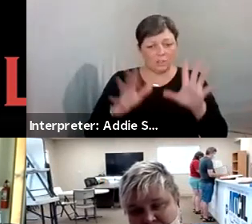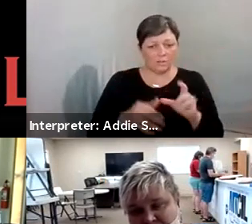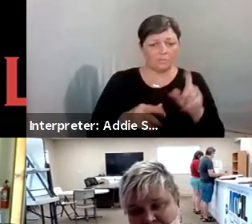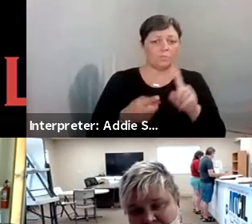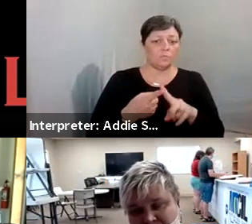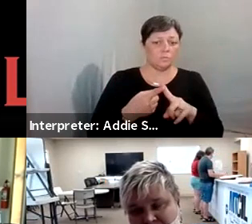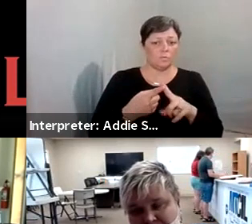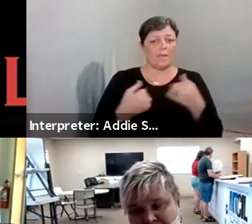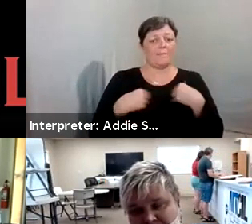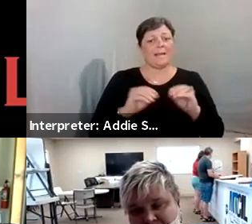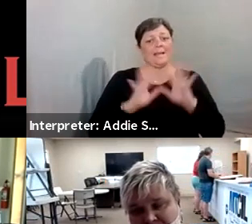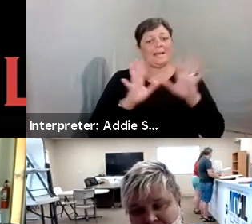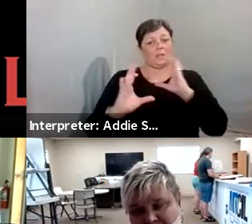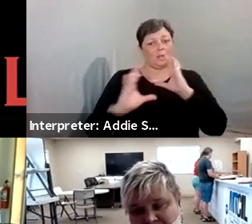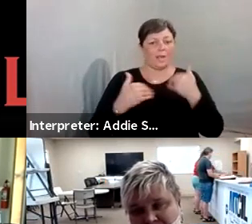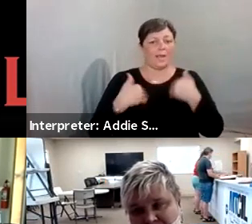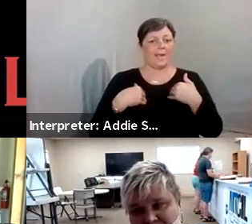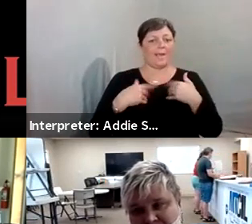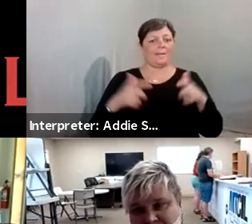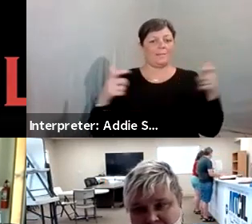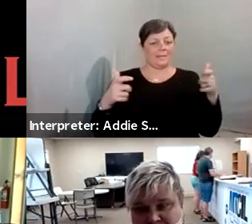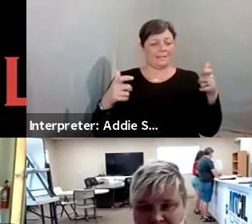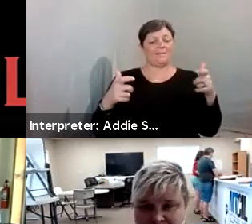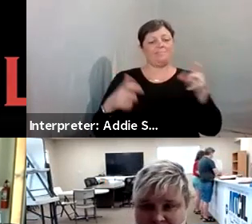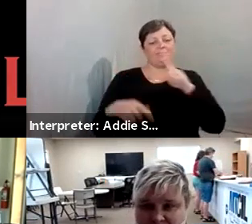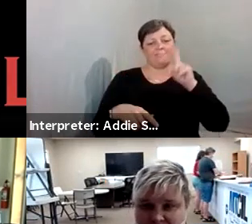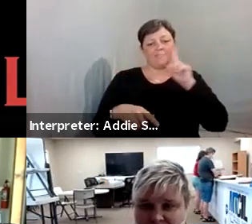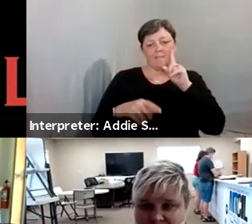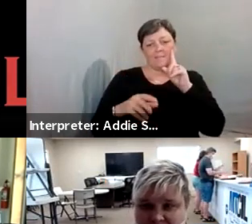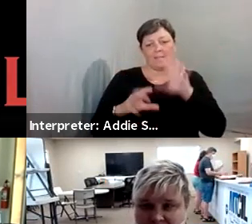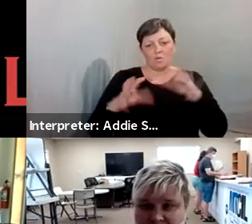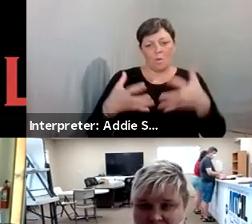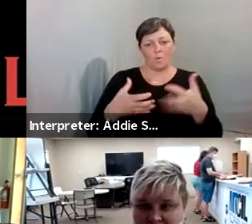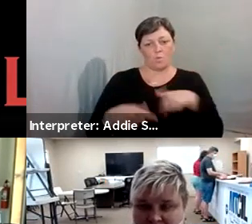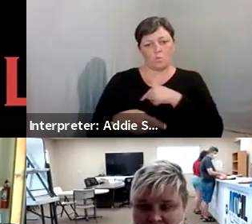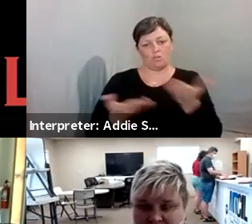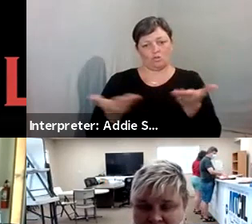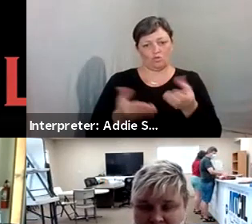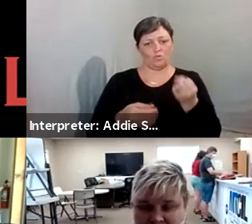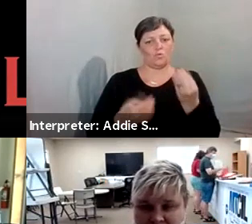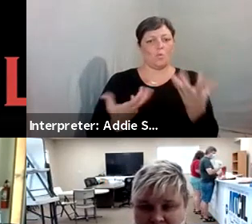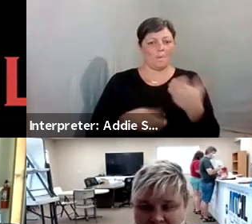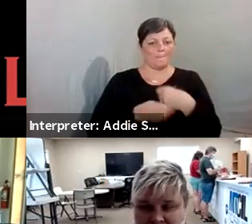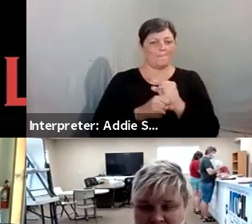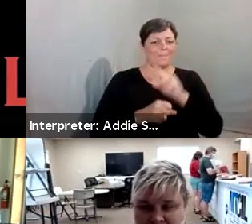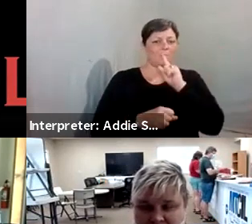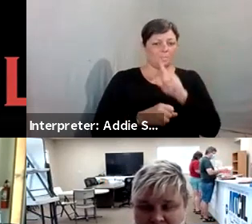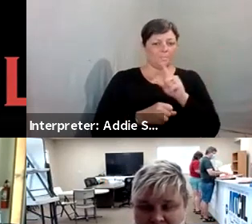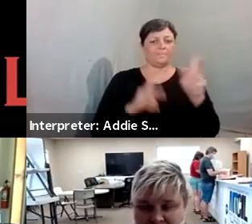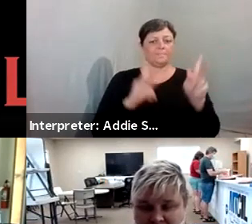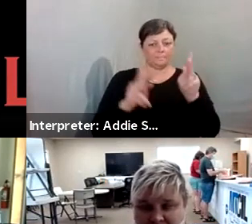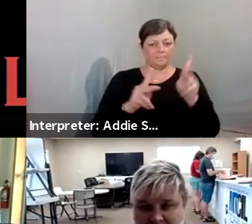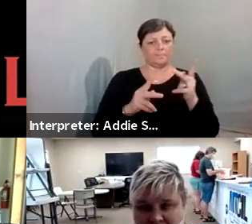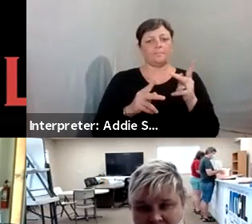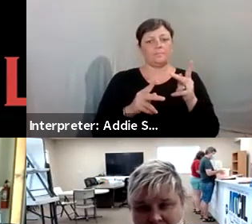enable clear communication. We have a very large deaf population we serve, so we want to make sure that people on